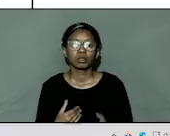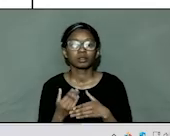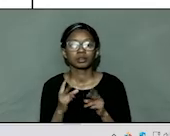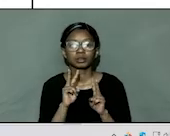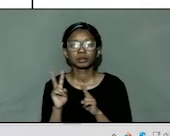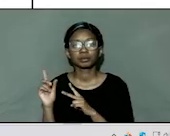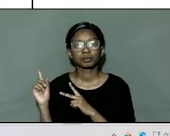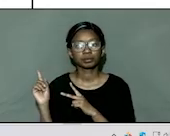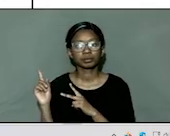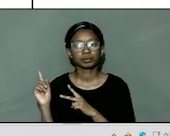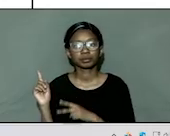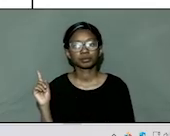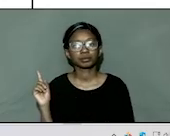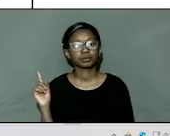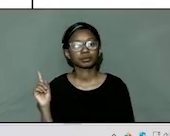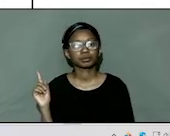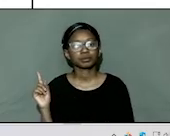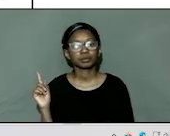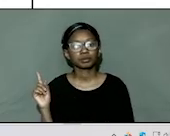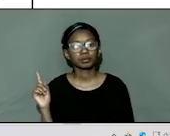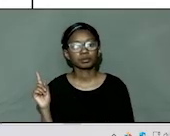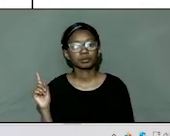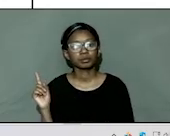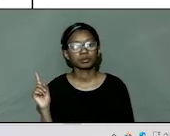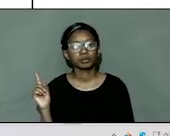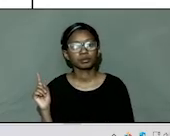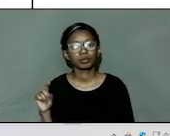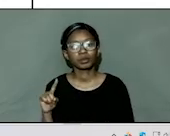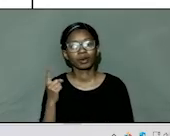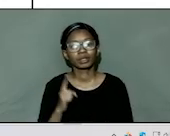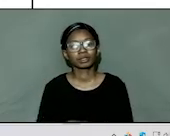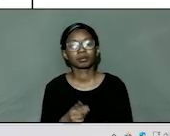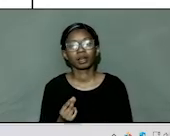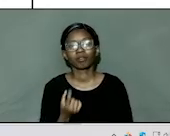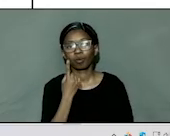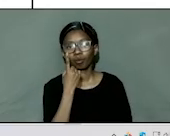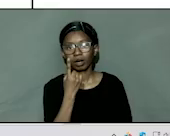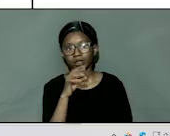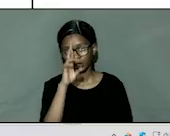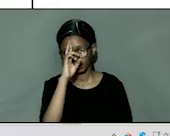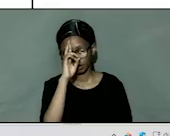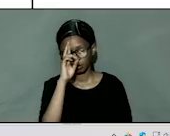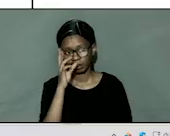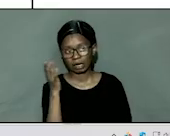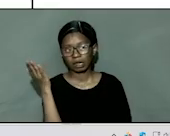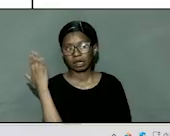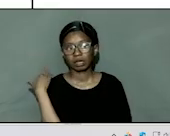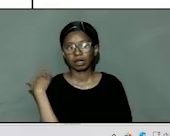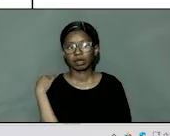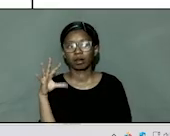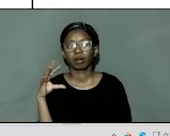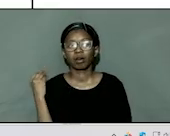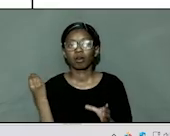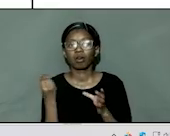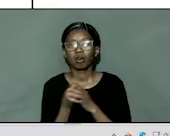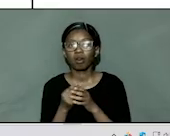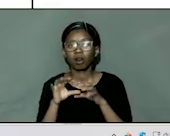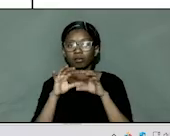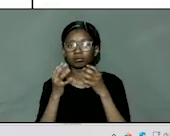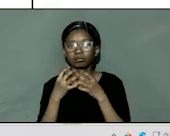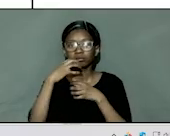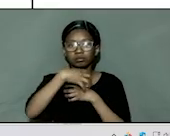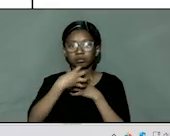There was once one population. Remember, all continents were one. And then they become